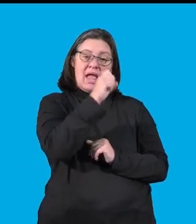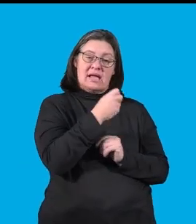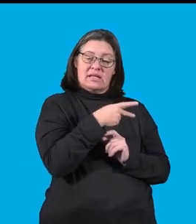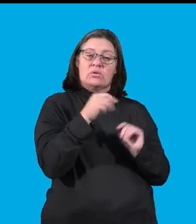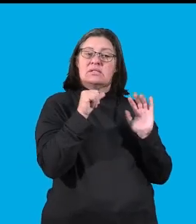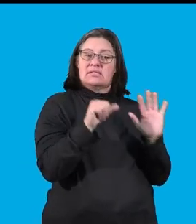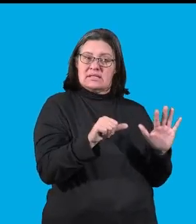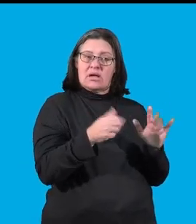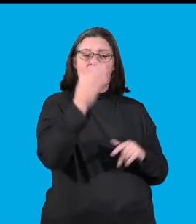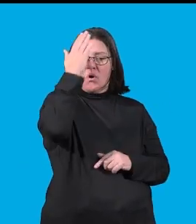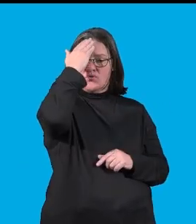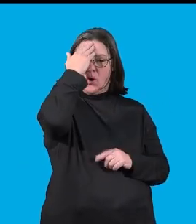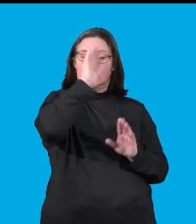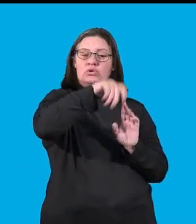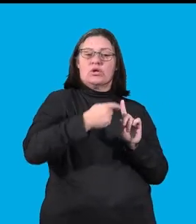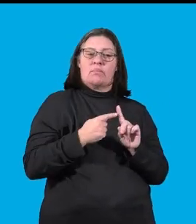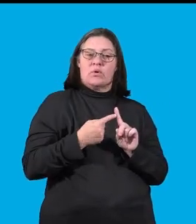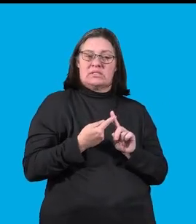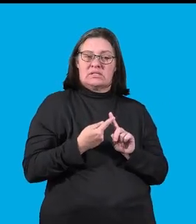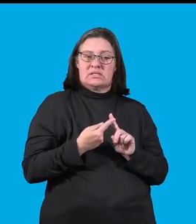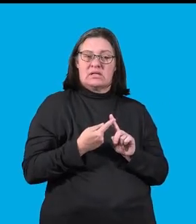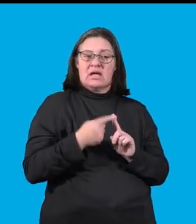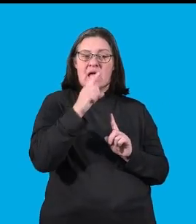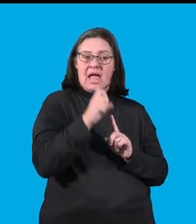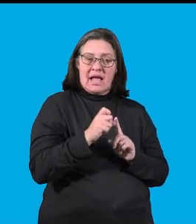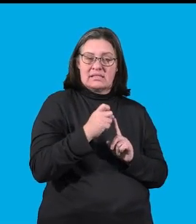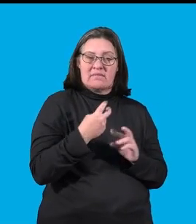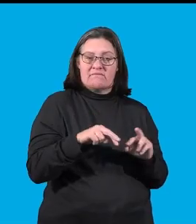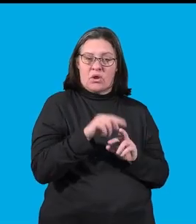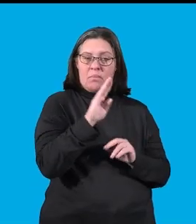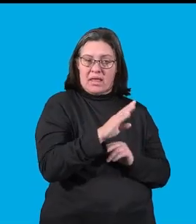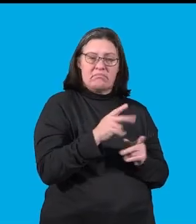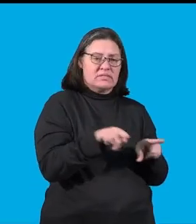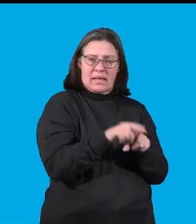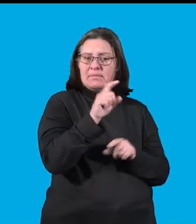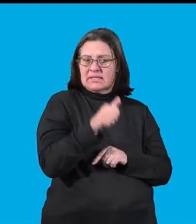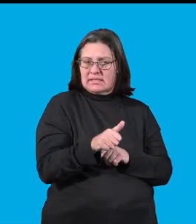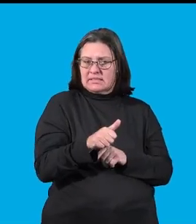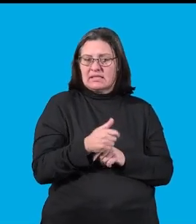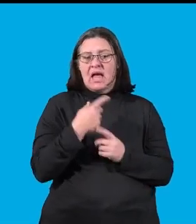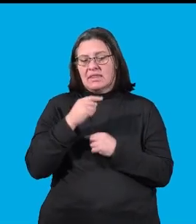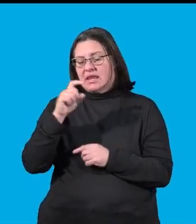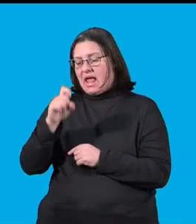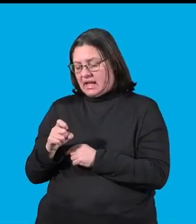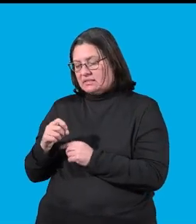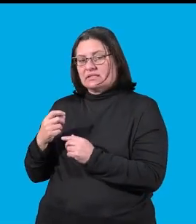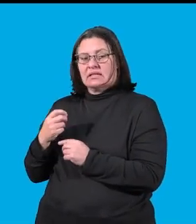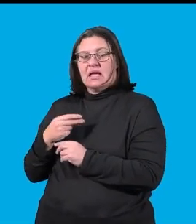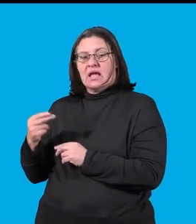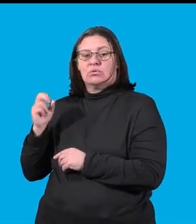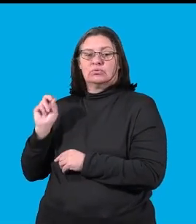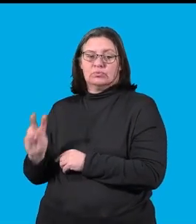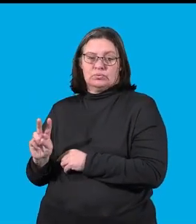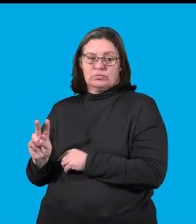to 6, which is good because we already know that the turning point, the x value at the turning point B was 6. And you get x